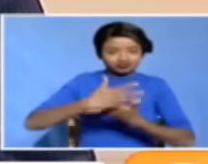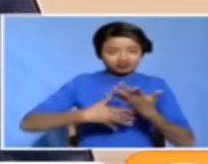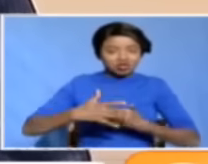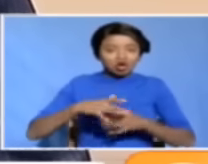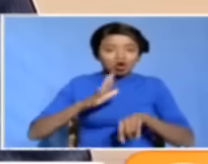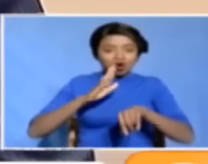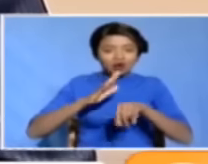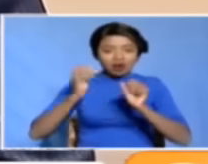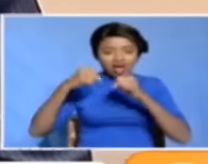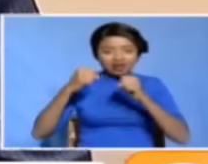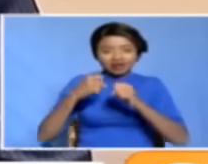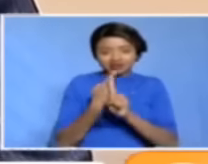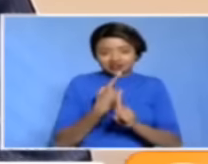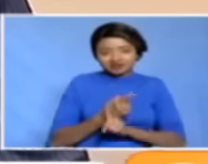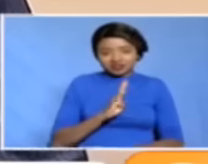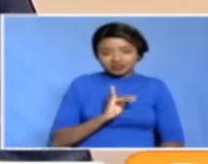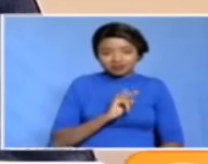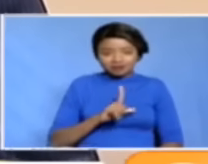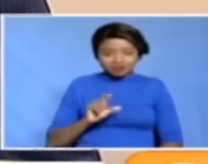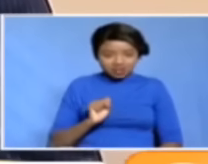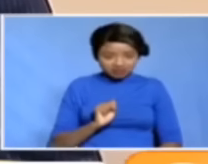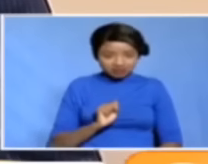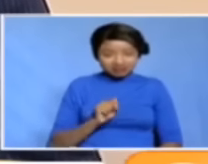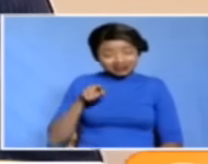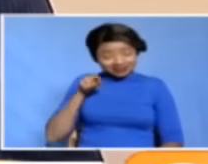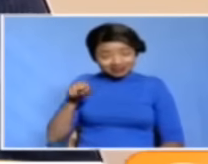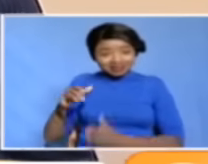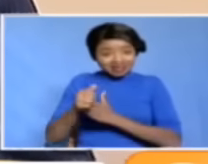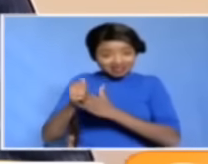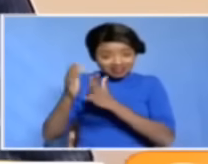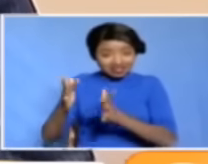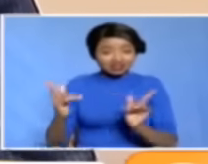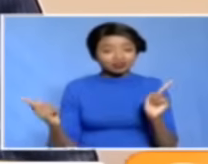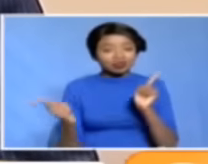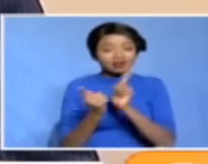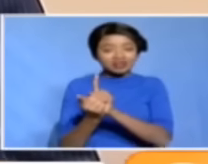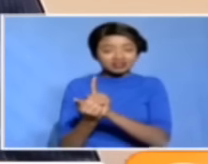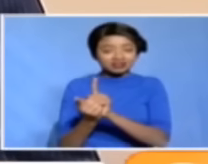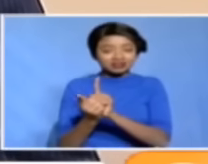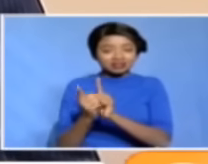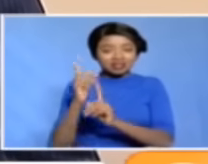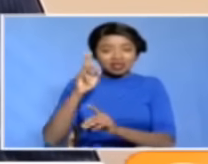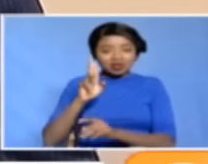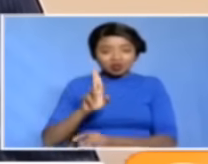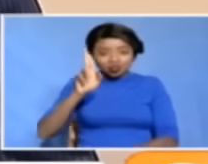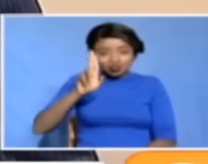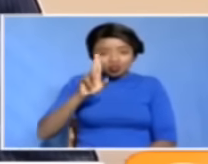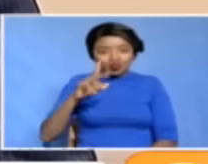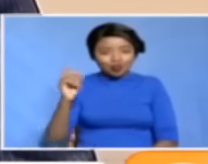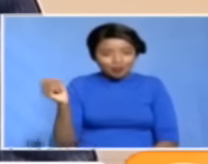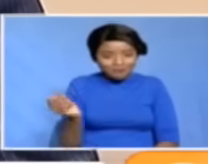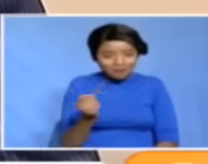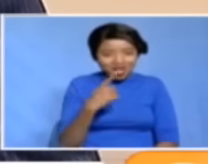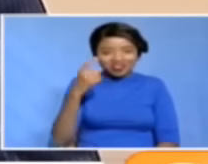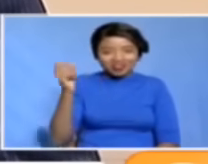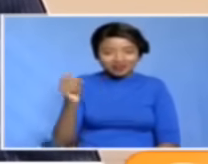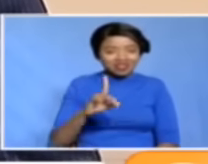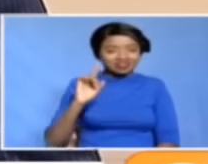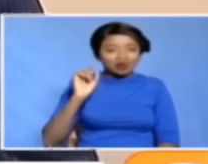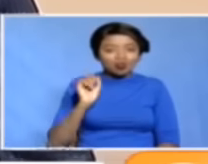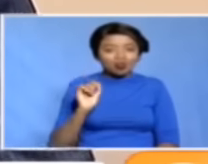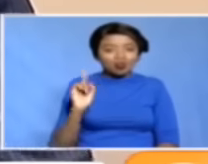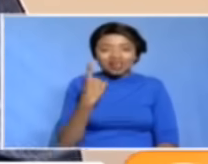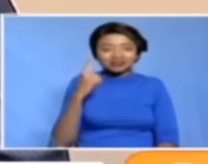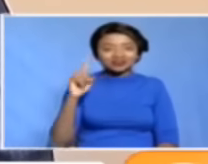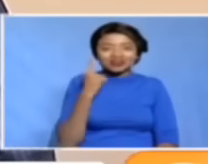agreeing a number of bills. We have agreed that the leadership will meet the president every month once. There were no disagreements?